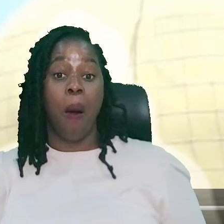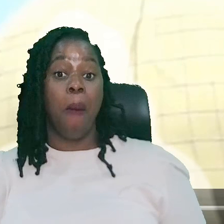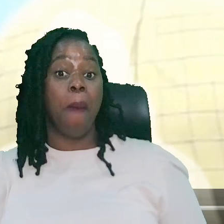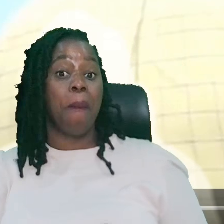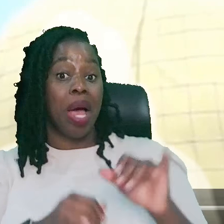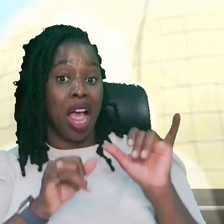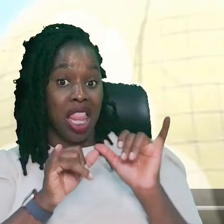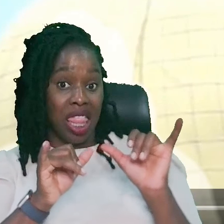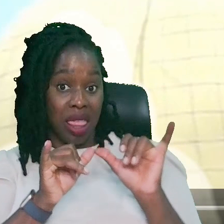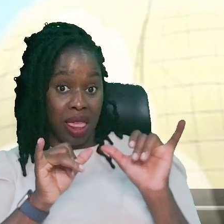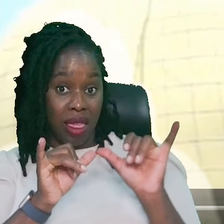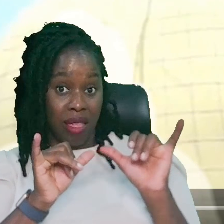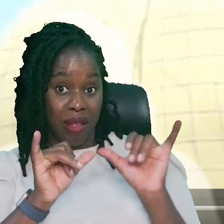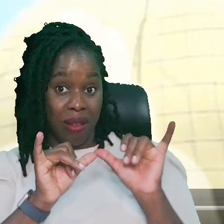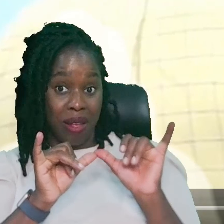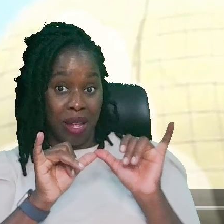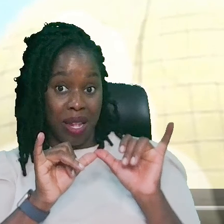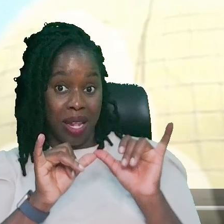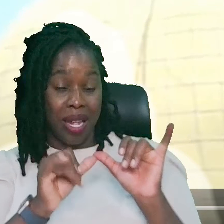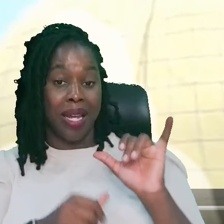length,